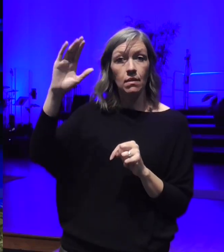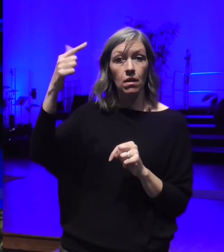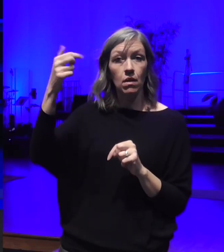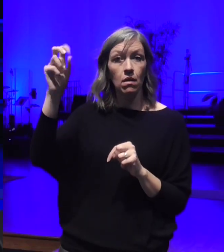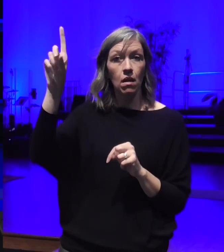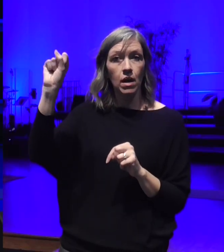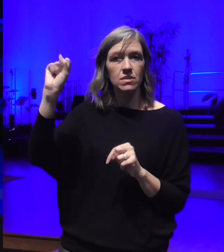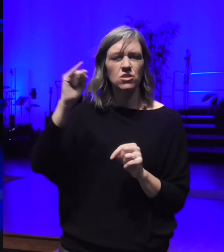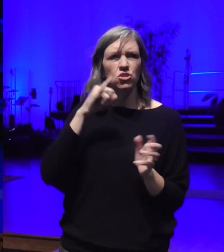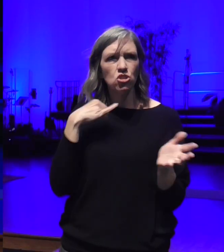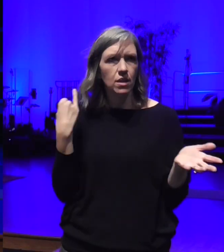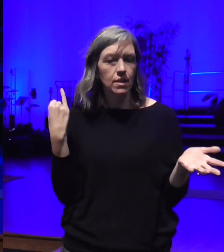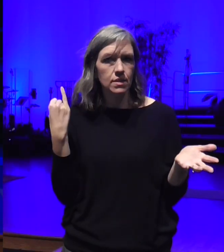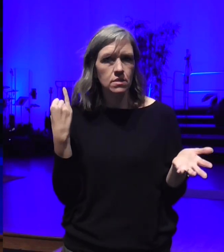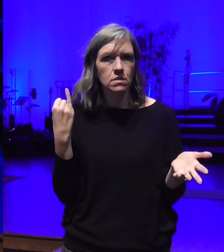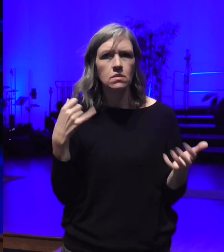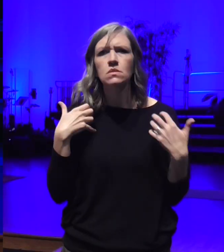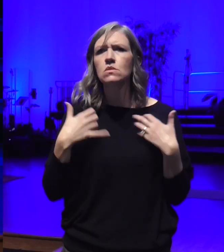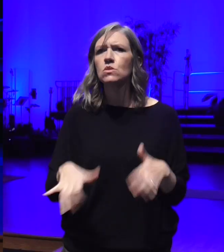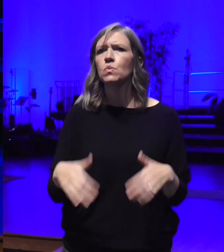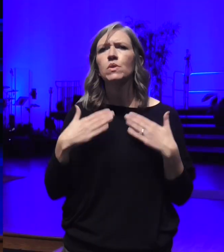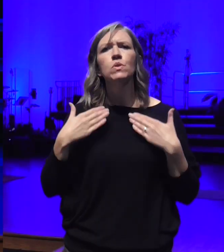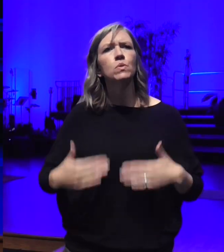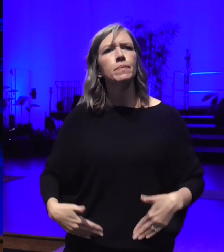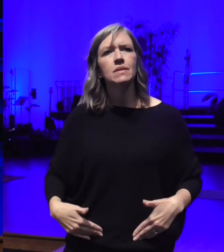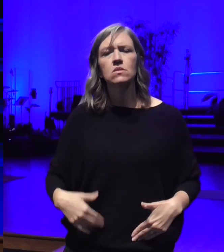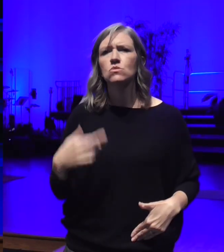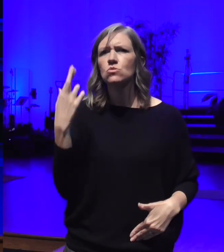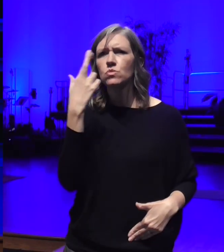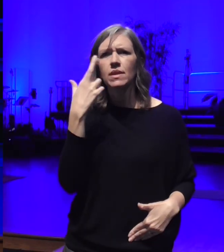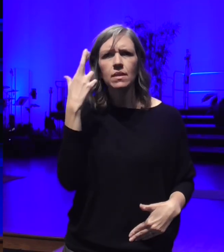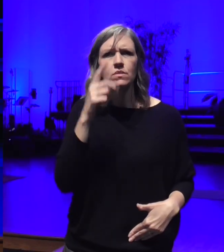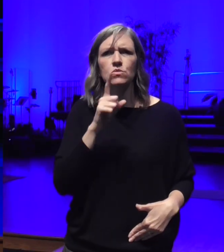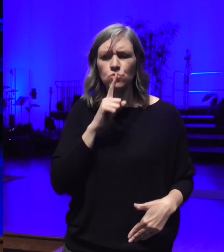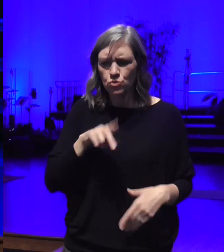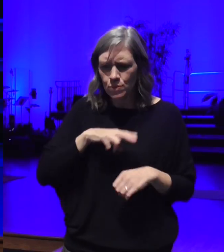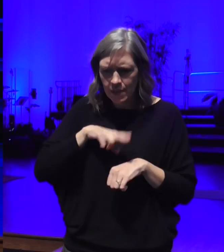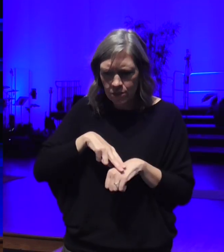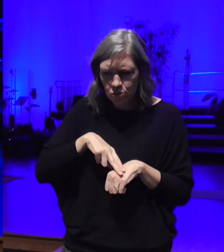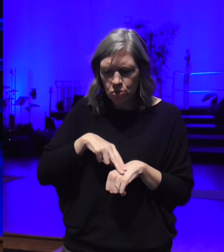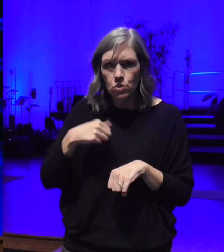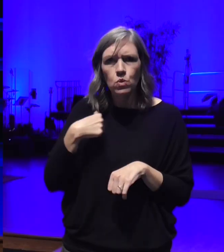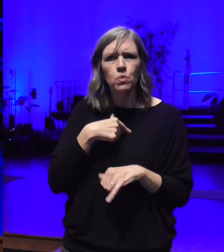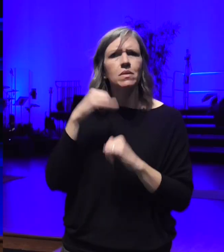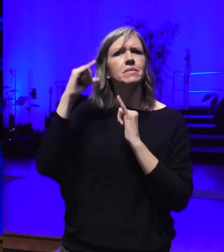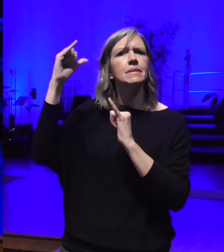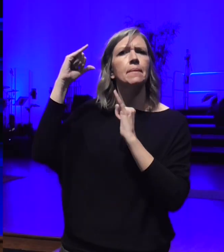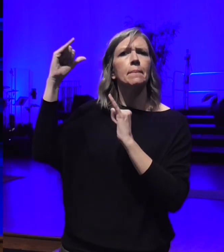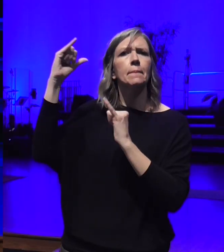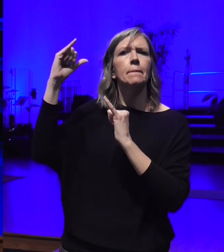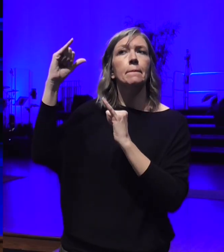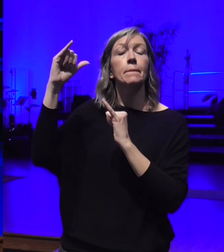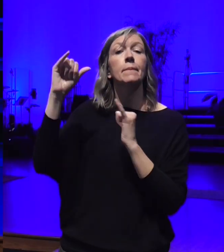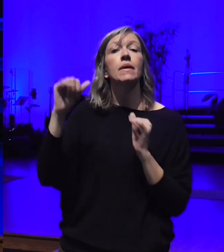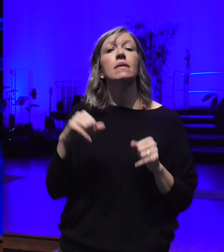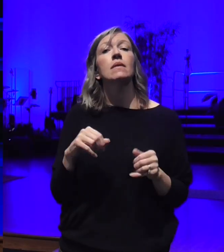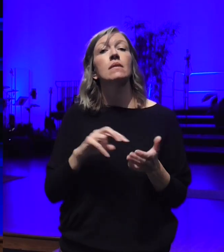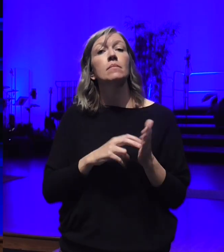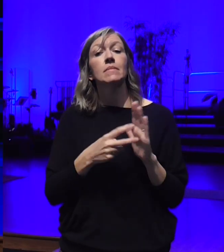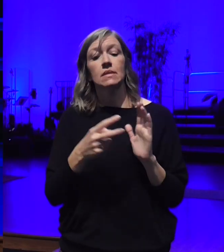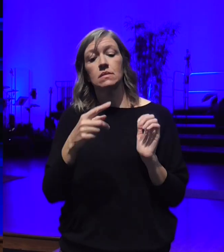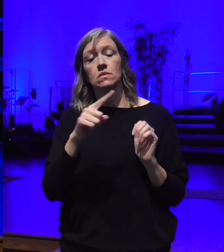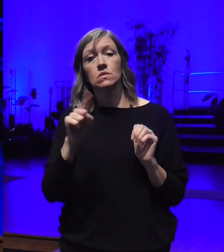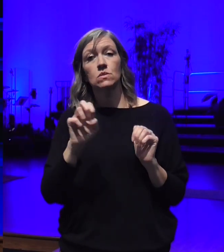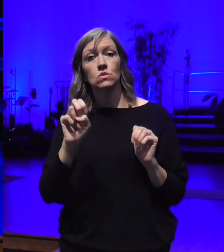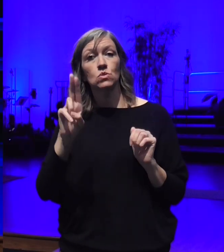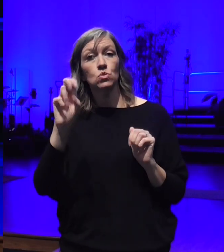jealous. They don't want us human beings to realize our true nature, that we are just like they are. And so Zeus, he's had enough,